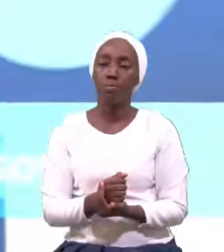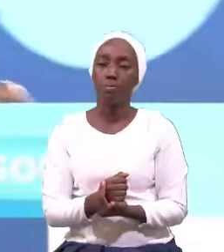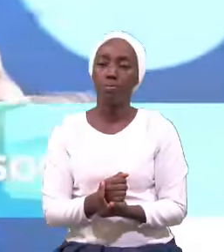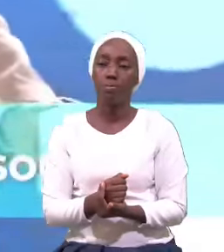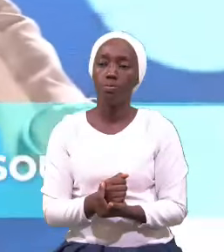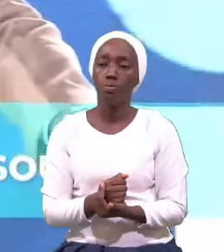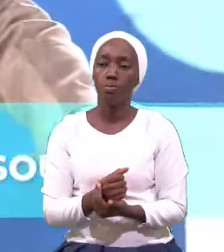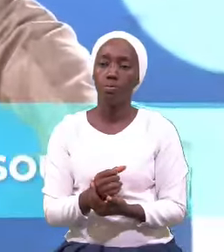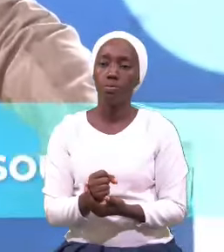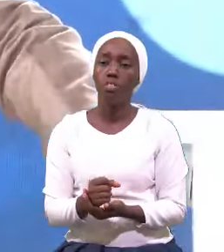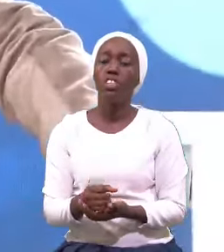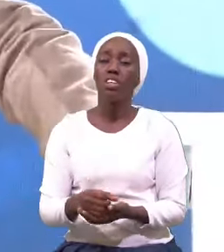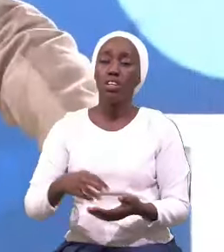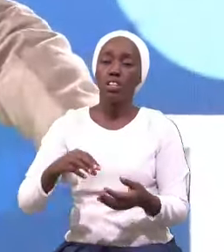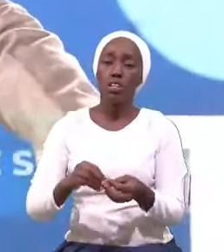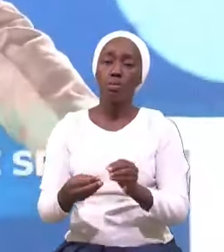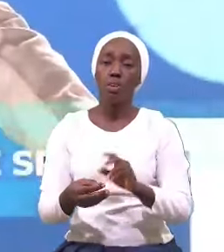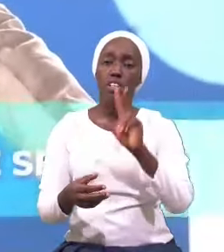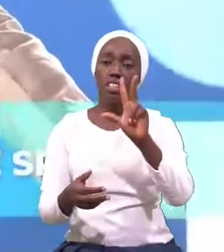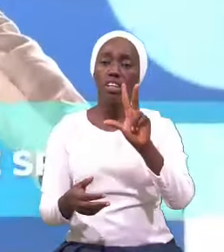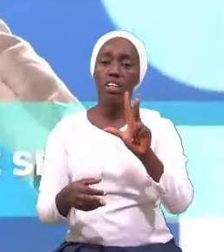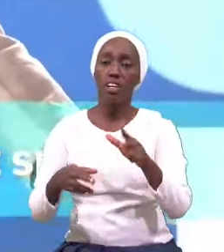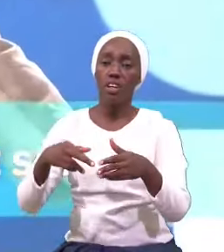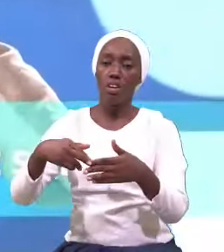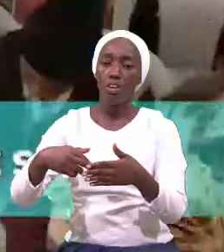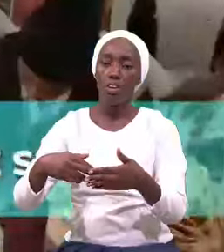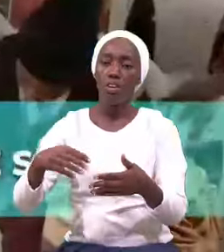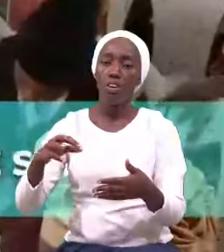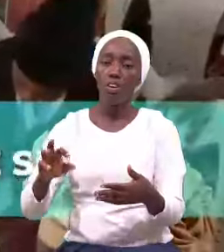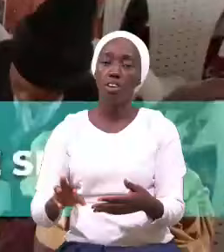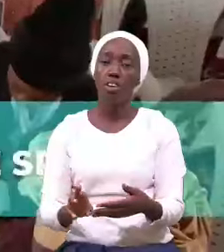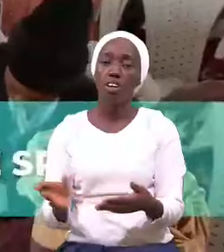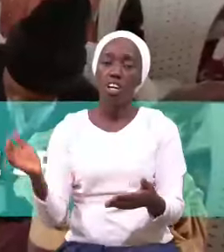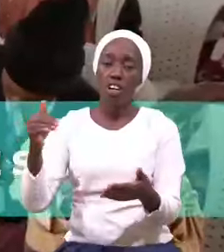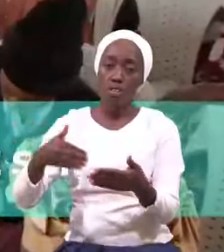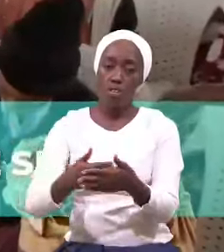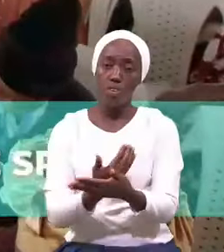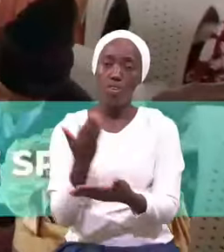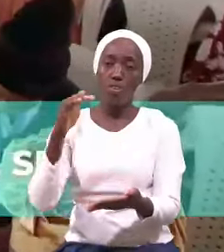Number three, renew, repress not the humble spirit.